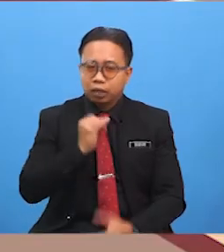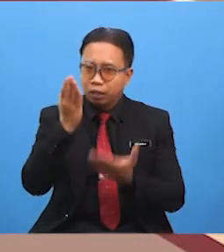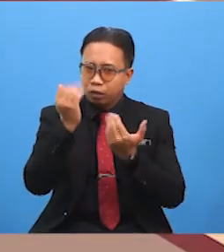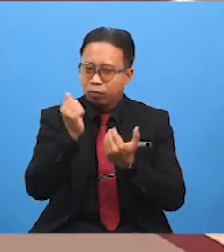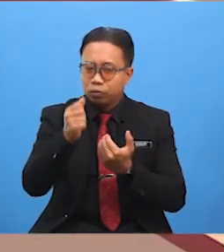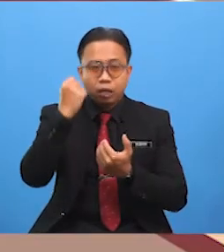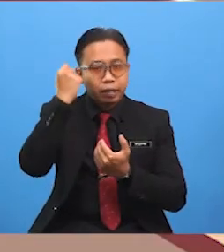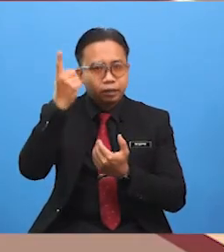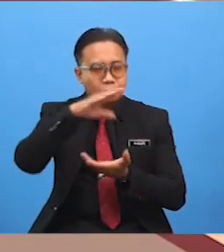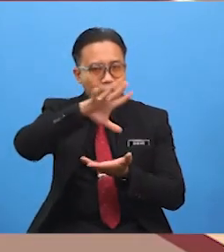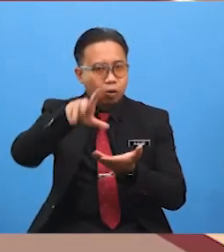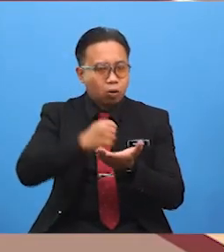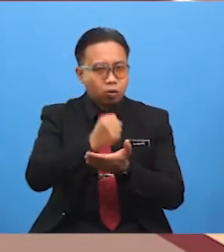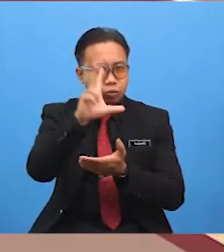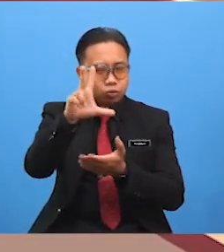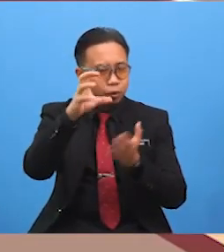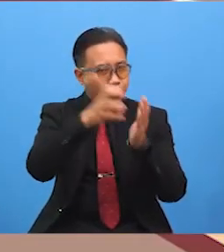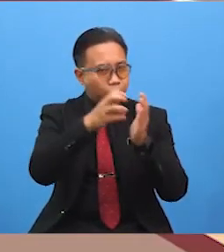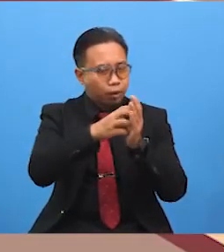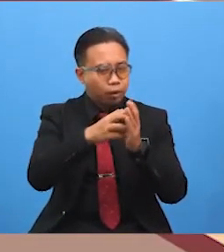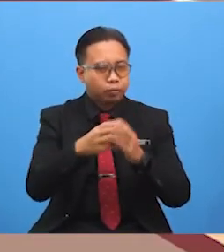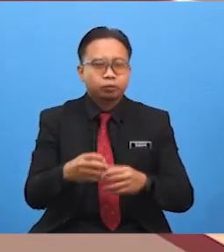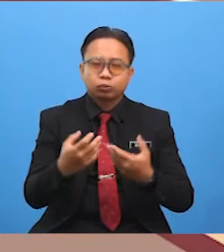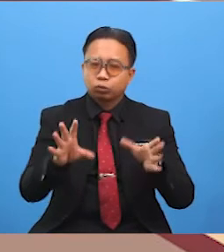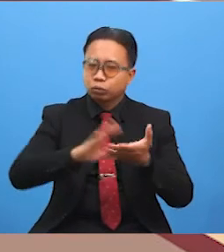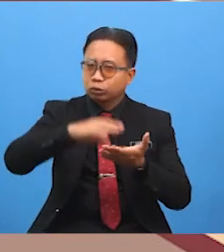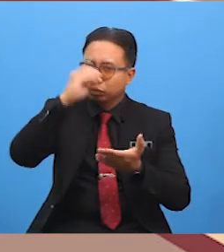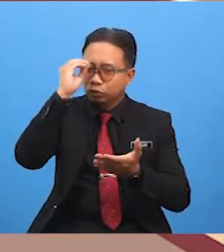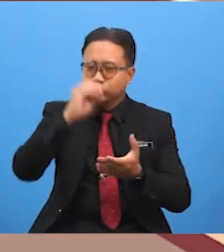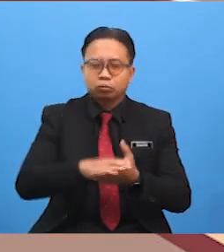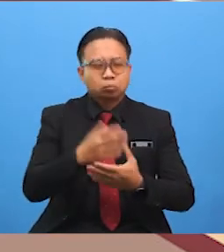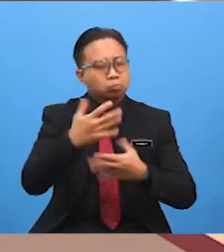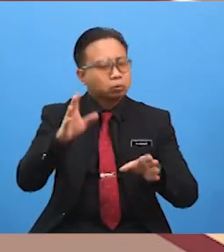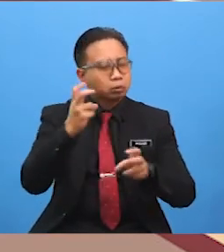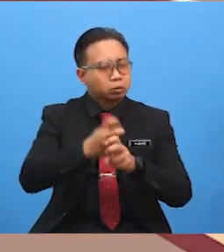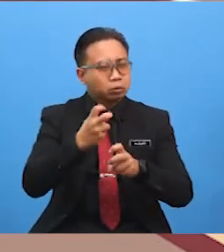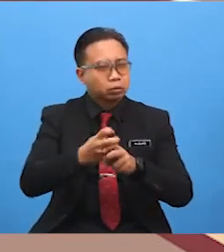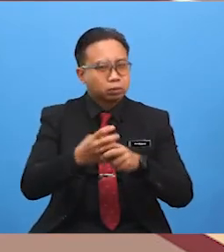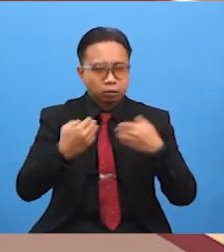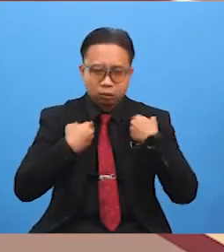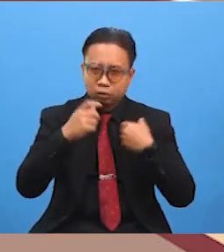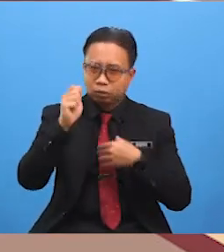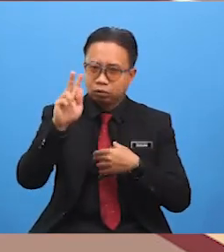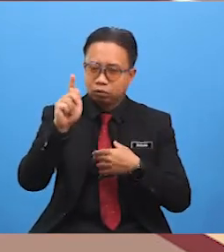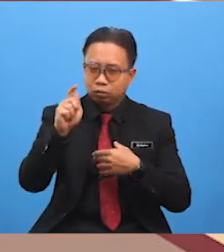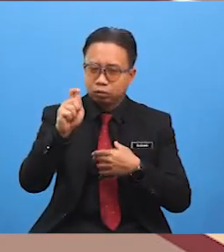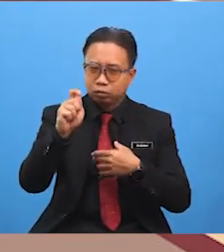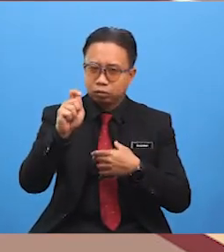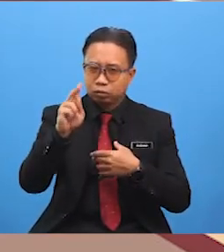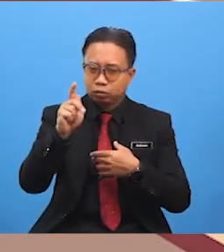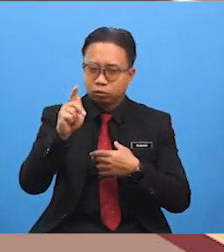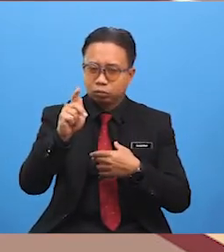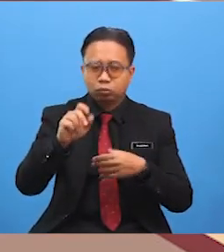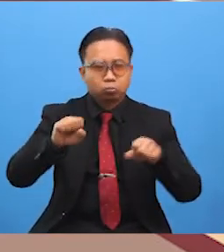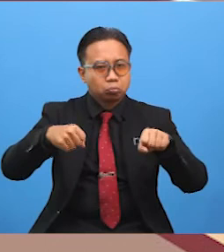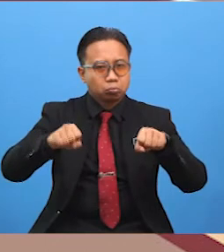I hope you understood all 3 paragraphs really well now. It wasn't that difficult. We had tuk-tuk. What else did we have?